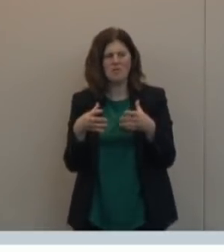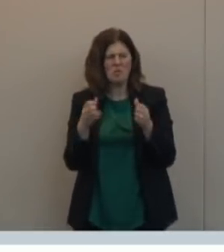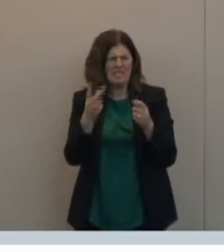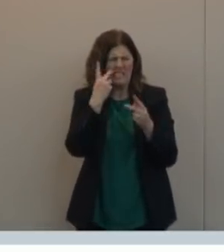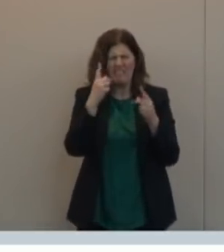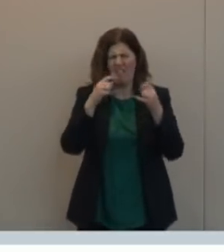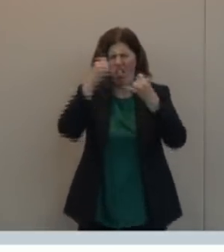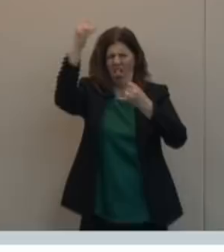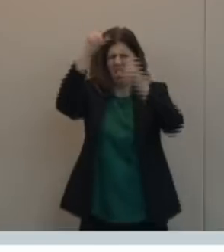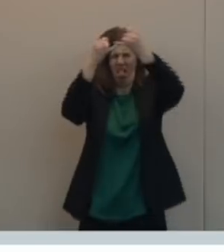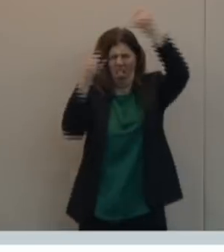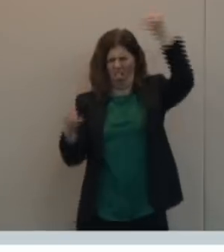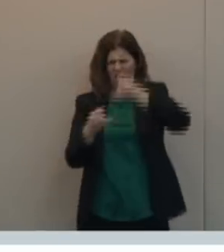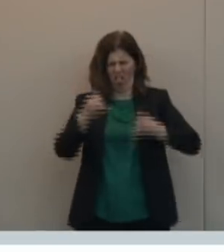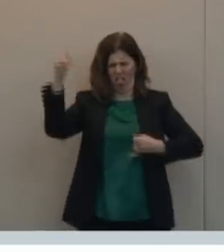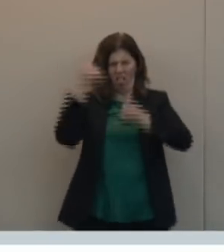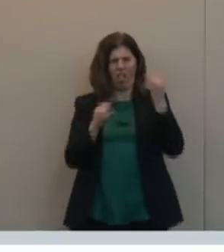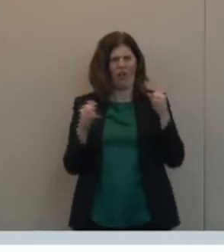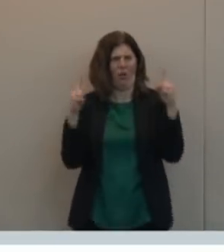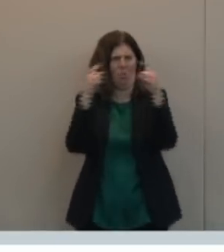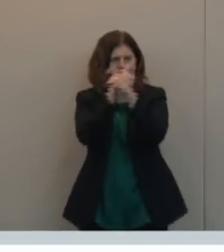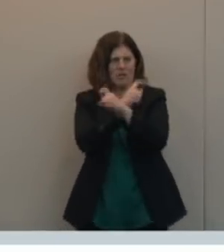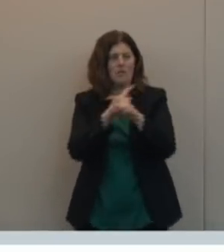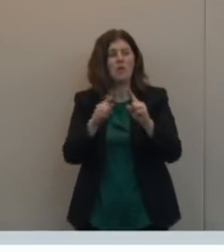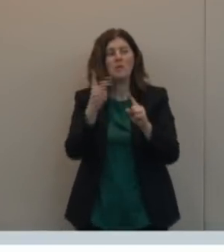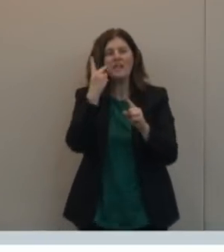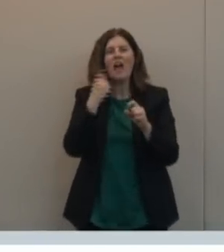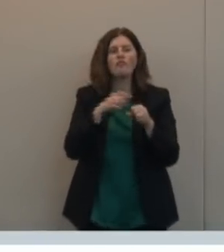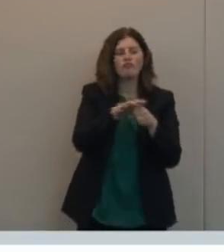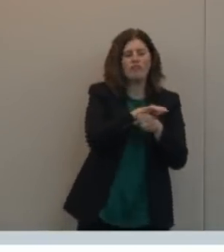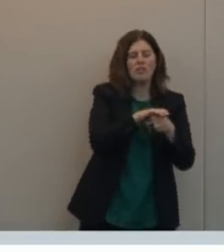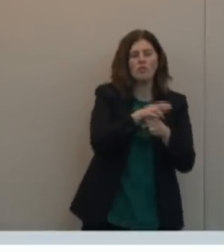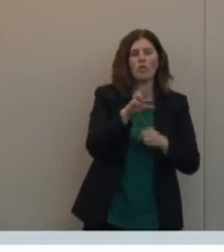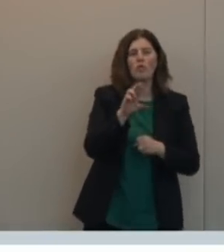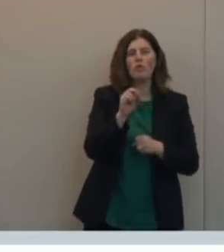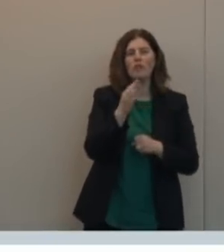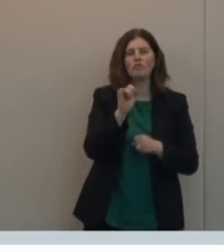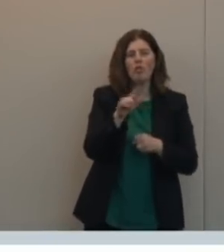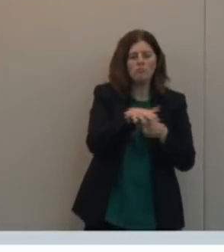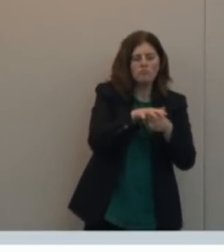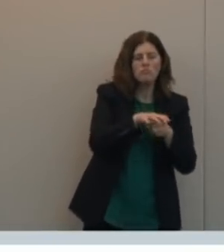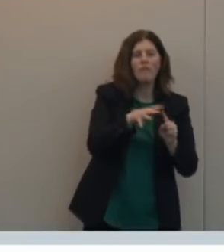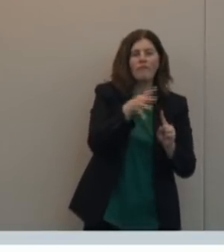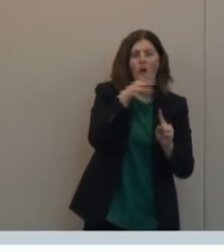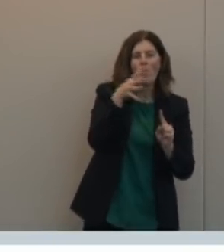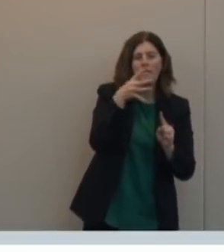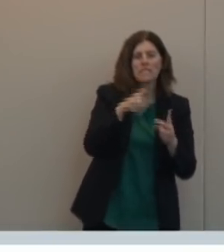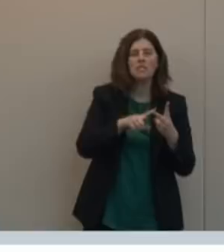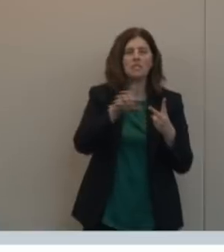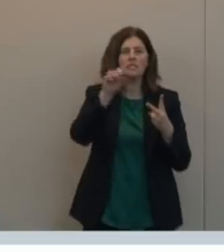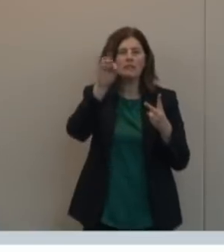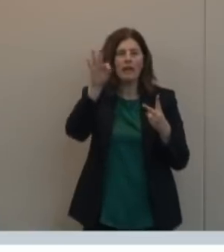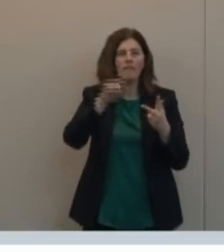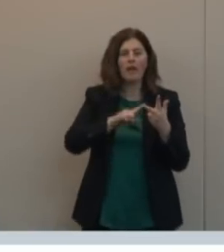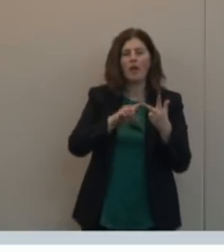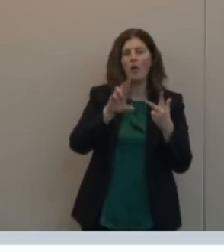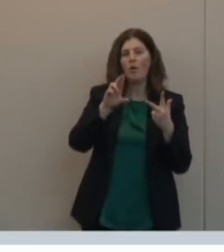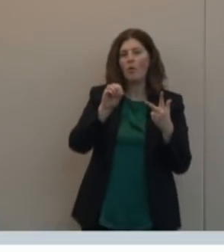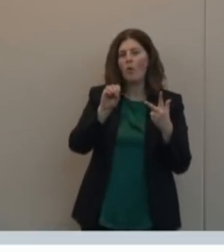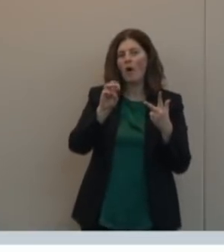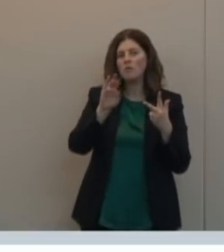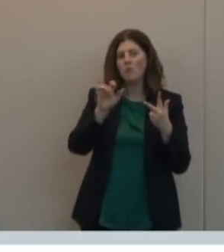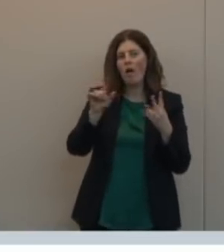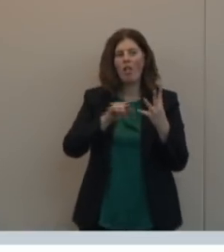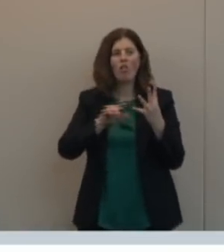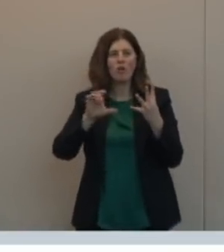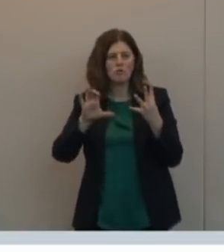little complicated, but what you can see is their regional hubs in Farmington, Santa Fe, Roswell, and